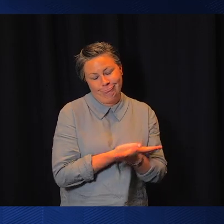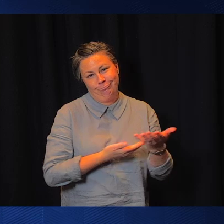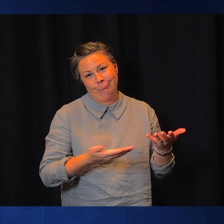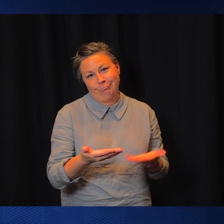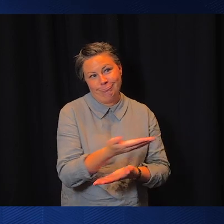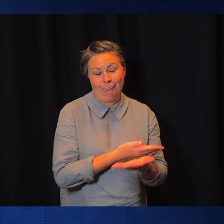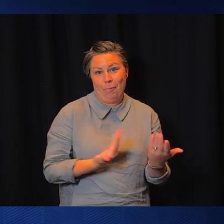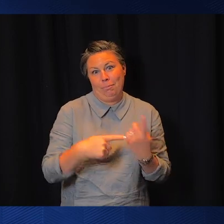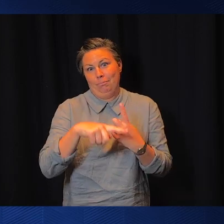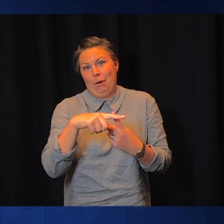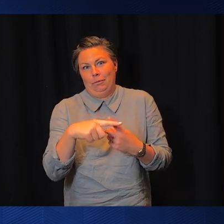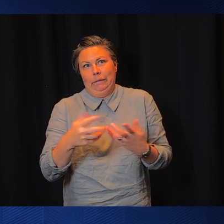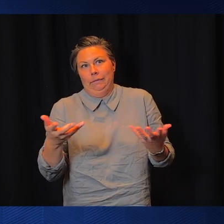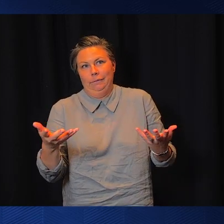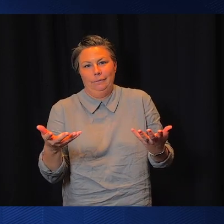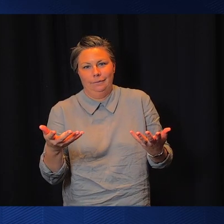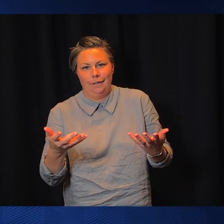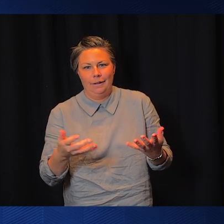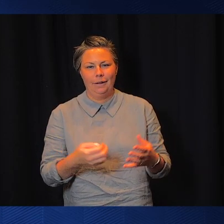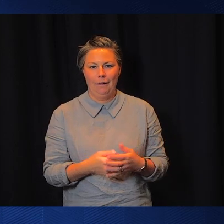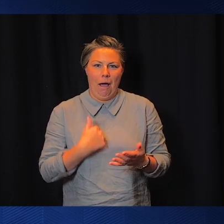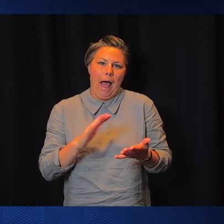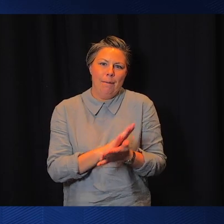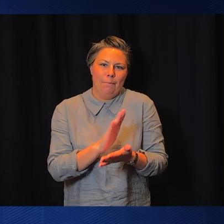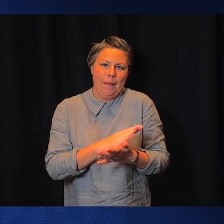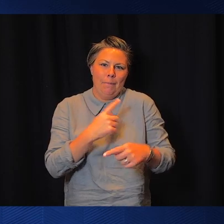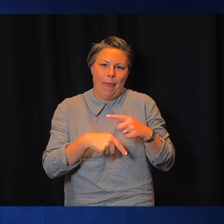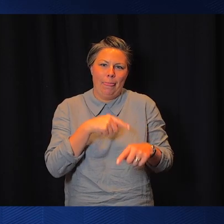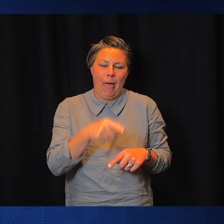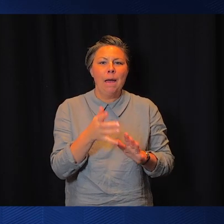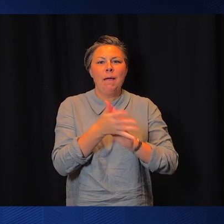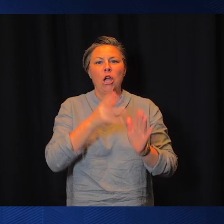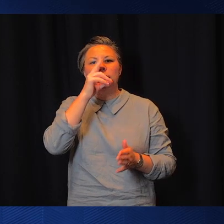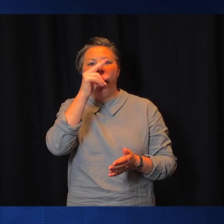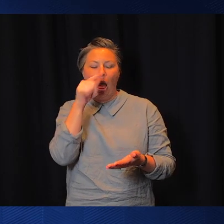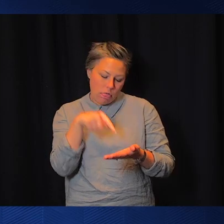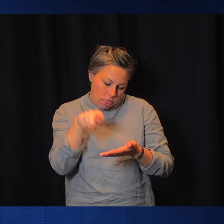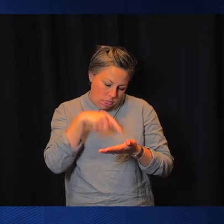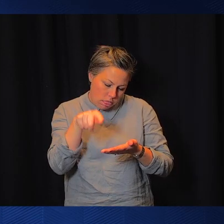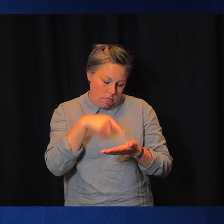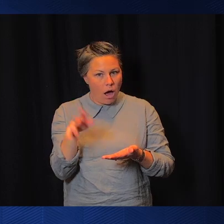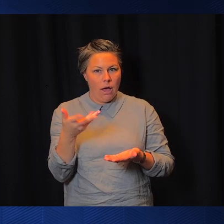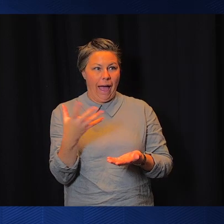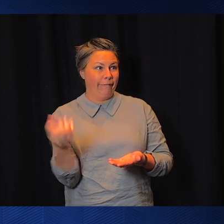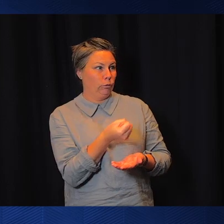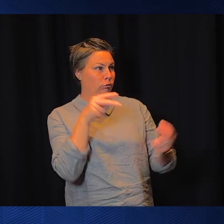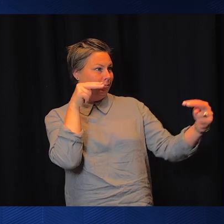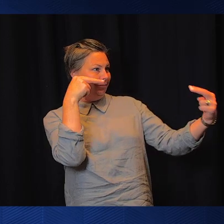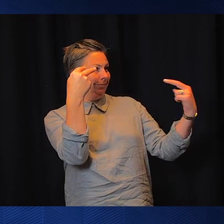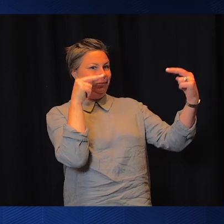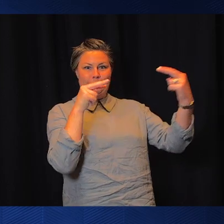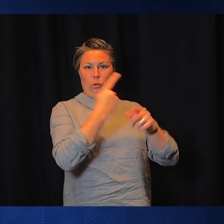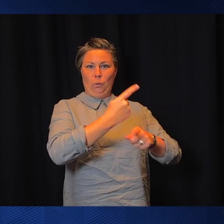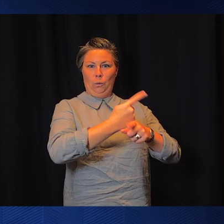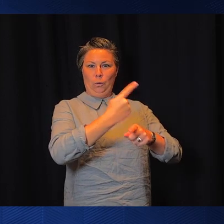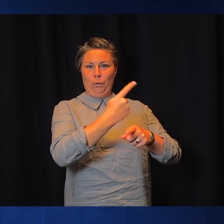good. we were actually really happy, which meant that the youths and teenagers and families were